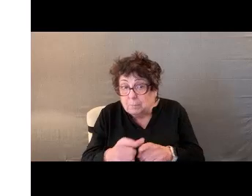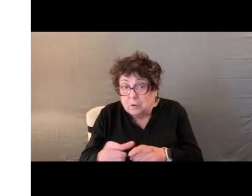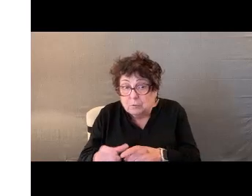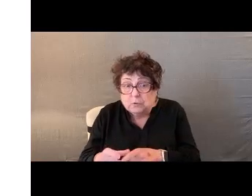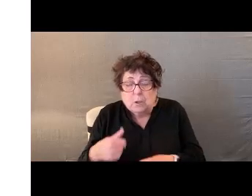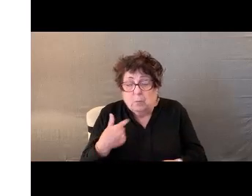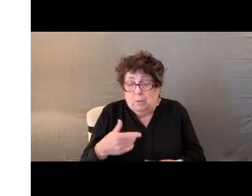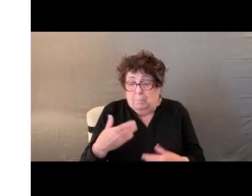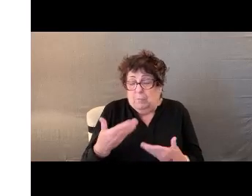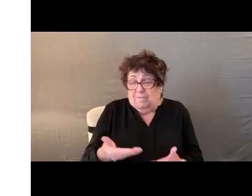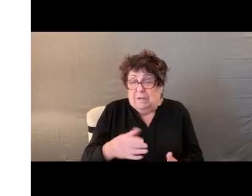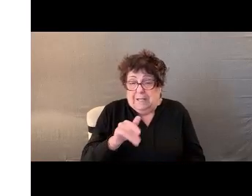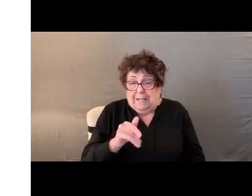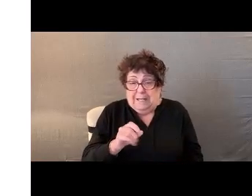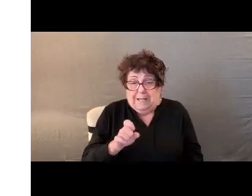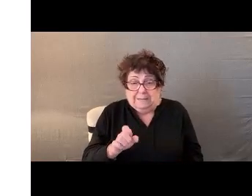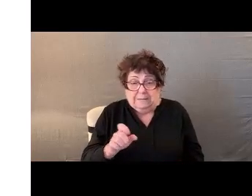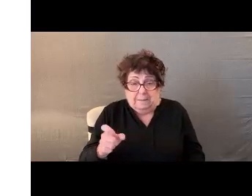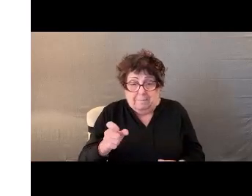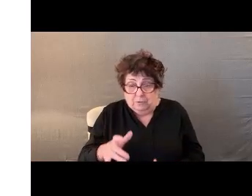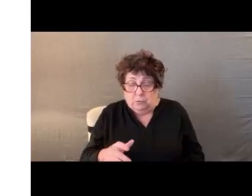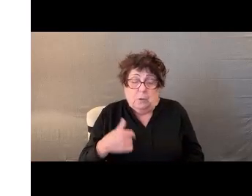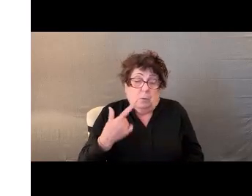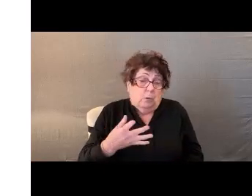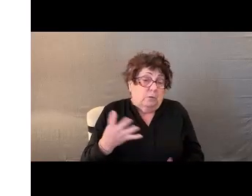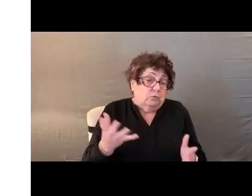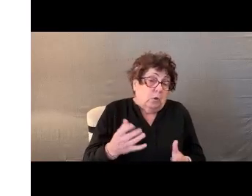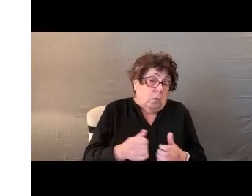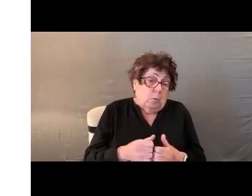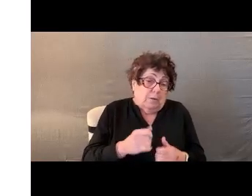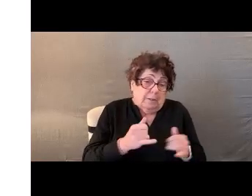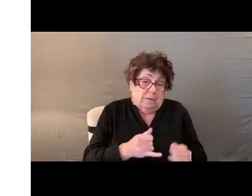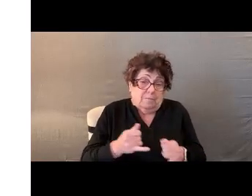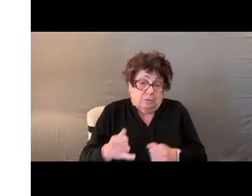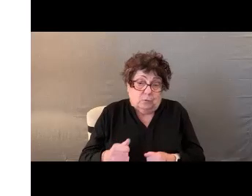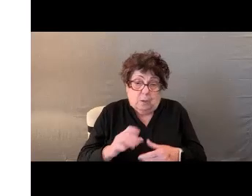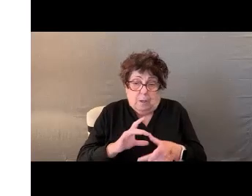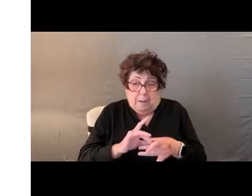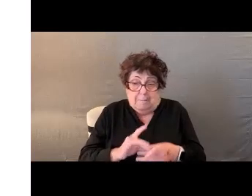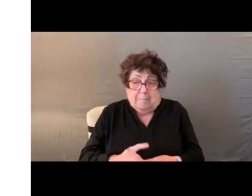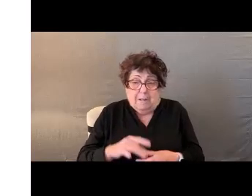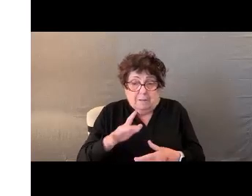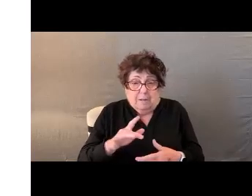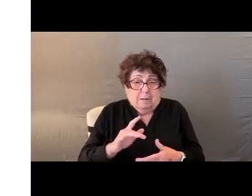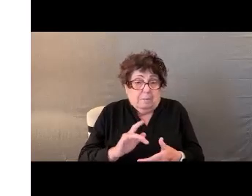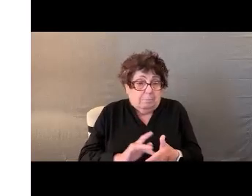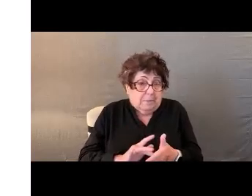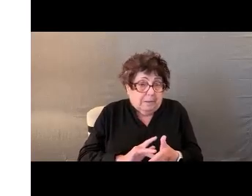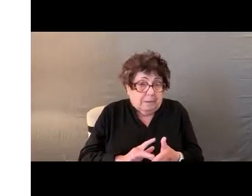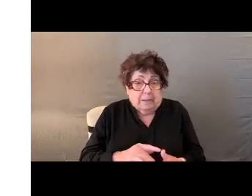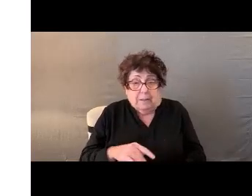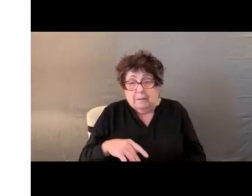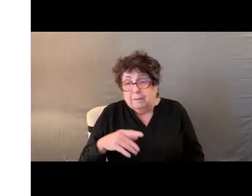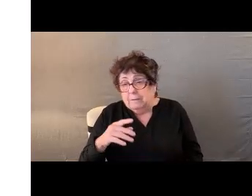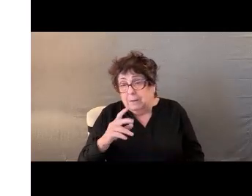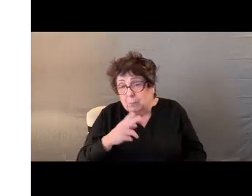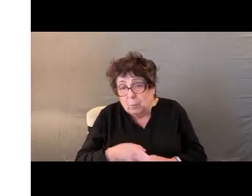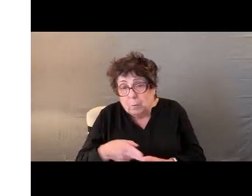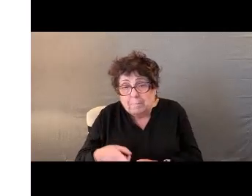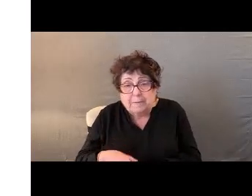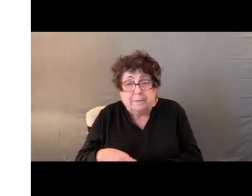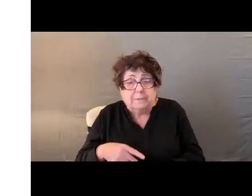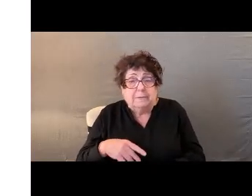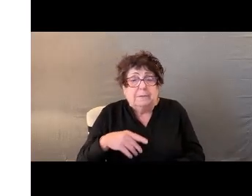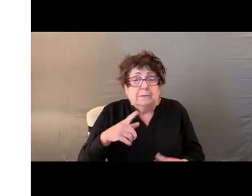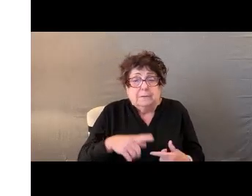talking individual clients about their Medicaid enrollment while we're talking to them about enrollment in TANF and SNAP and child care assistance and that sort